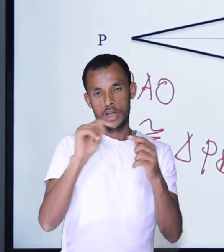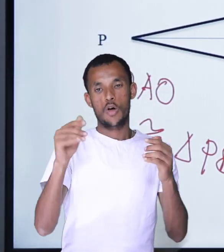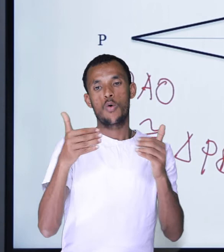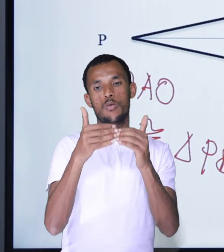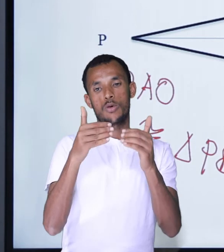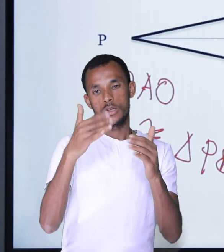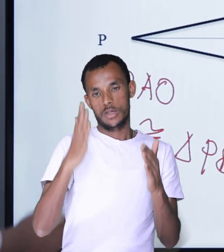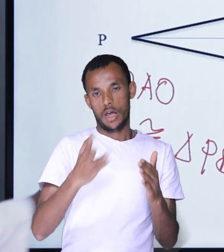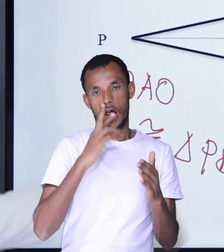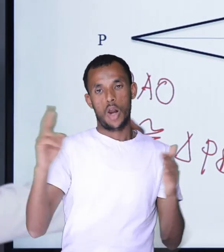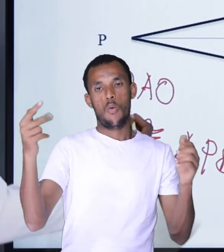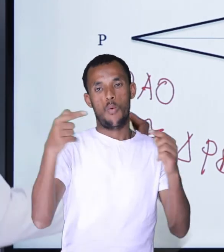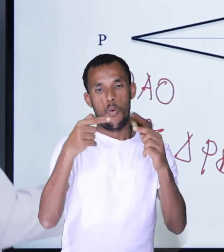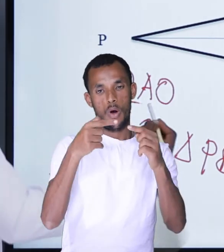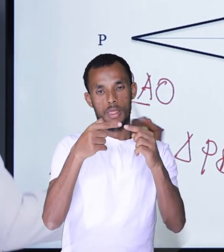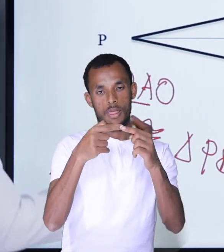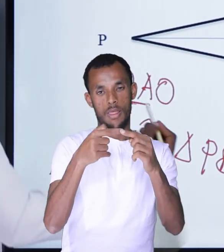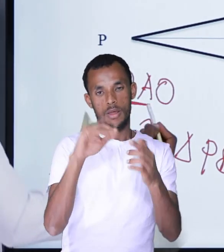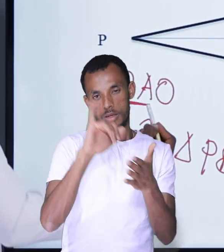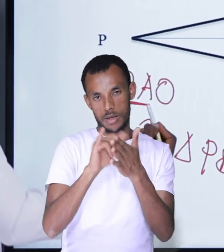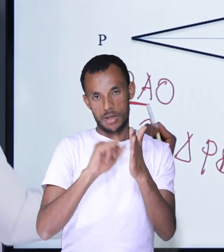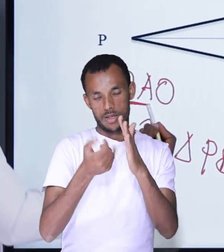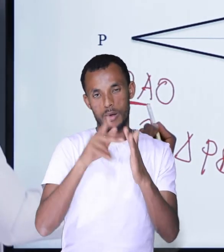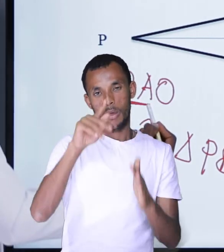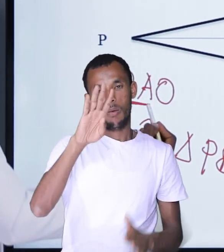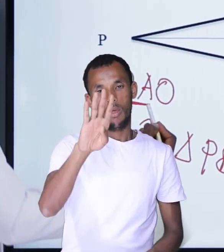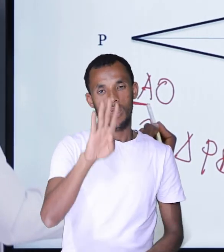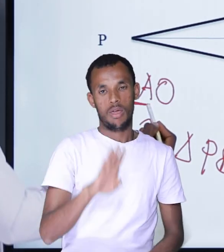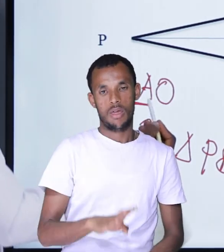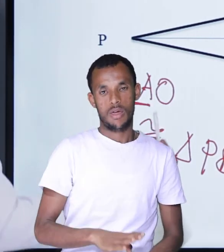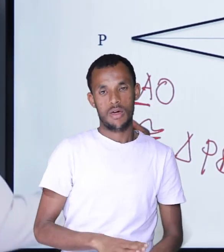corresponding sides are also congruent. That is PB